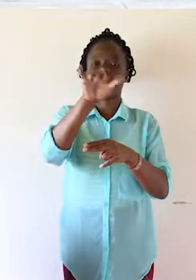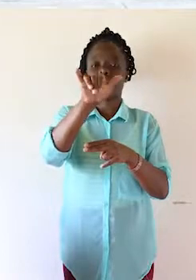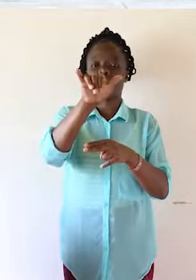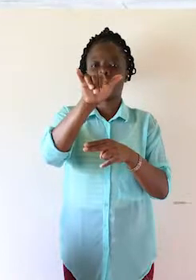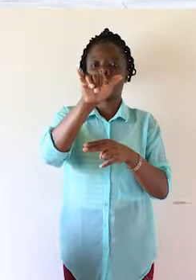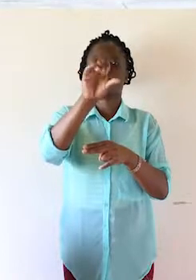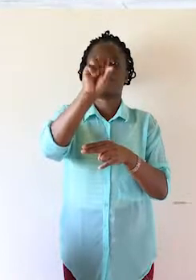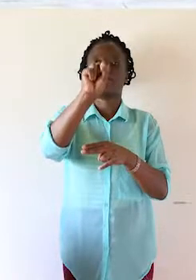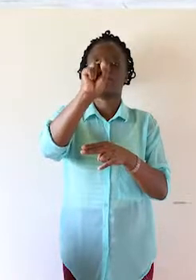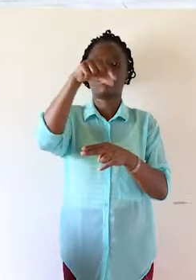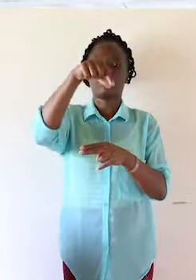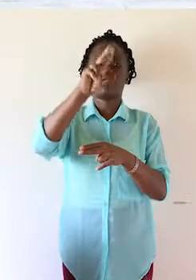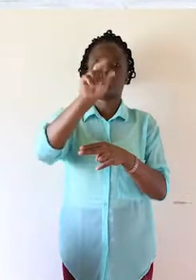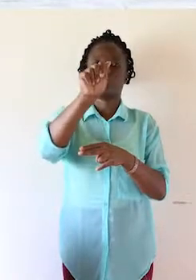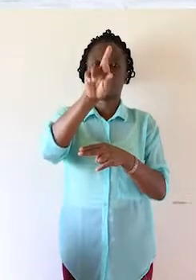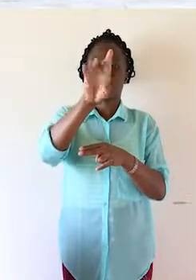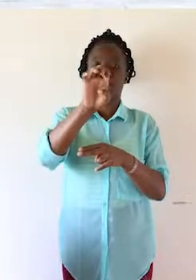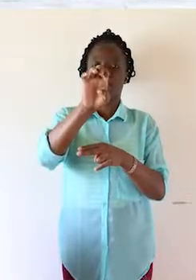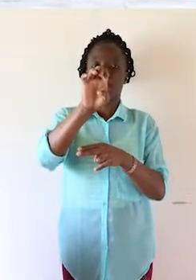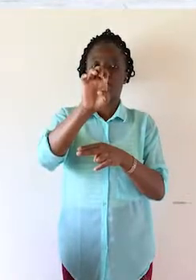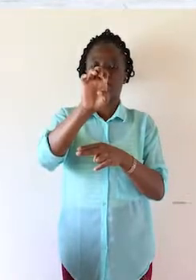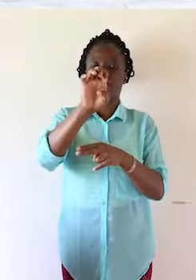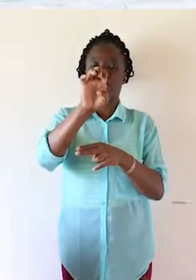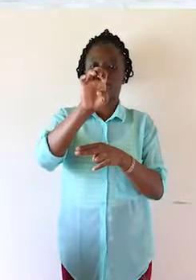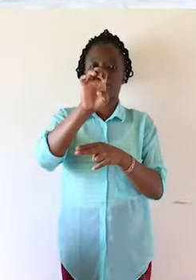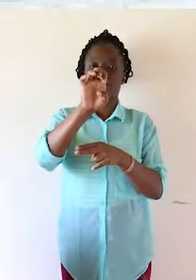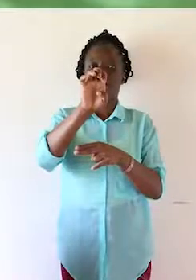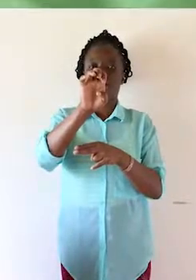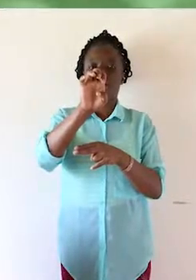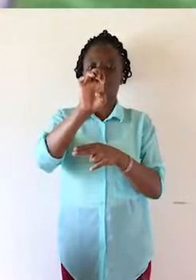a tri-square. This one, yes. So